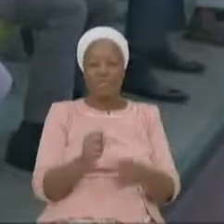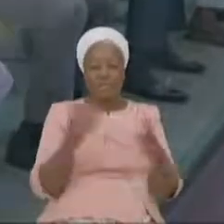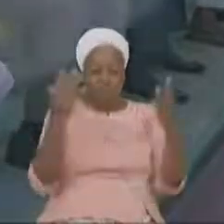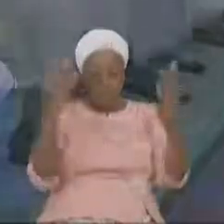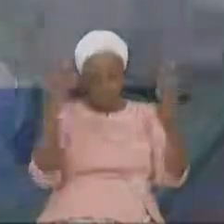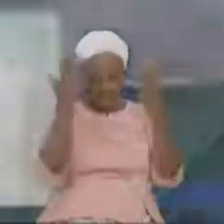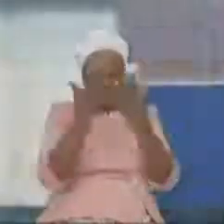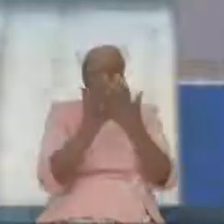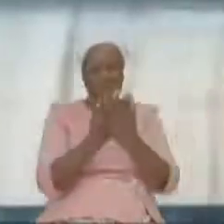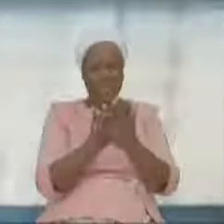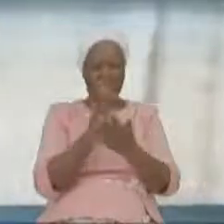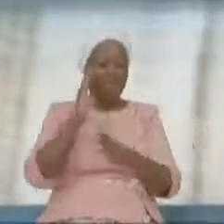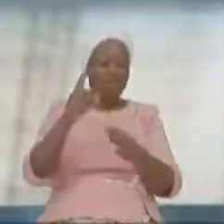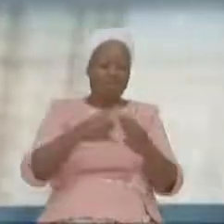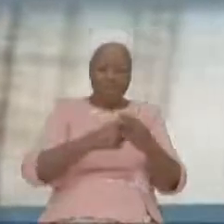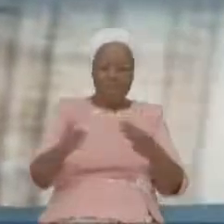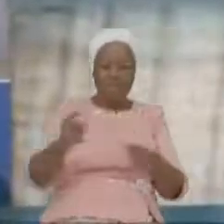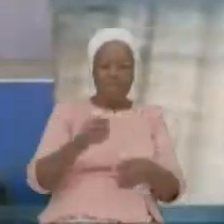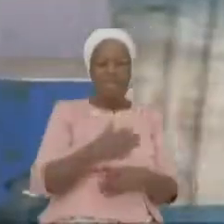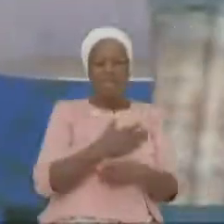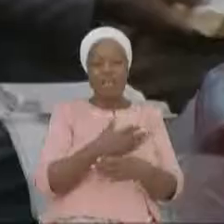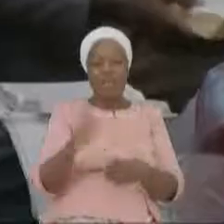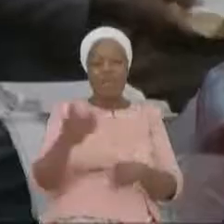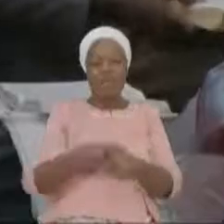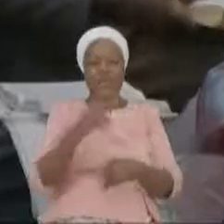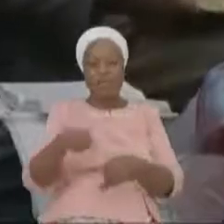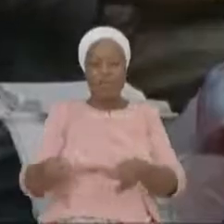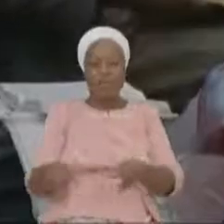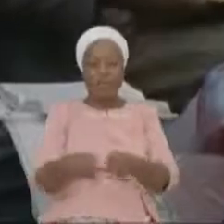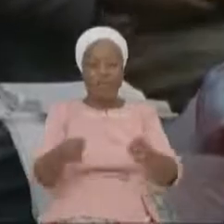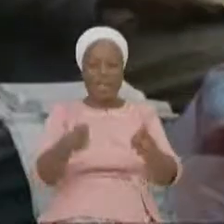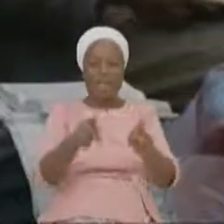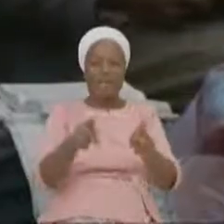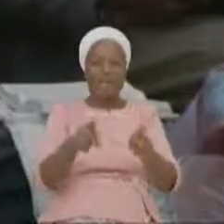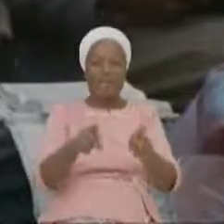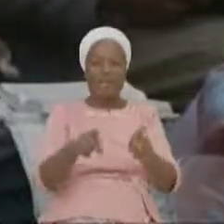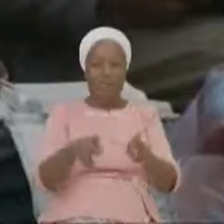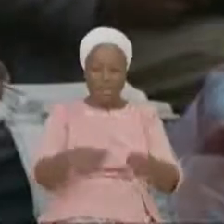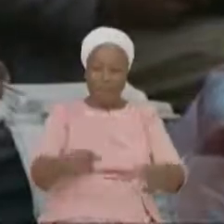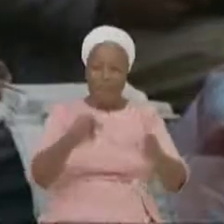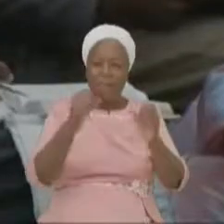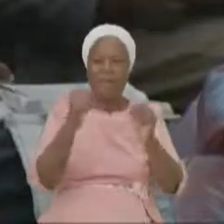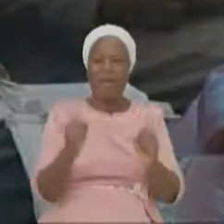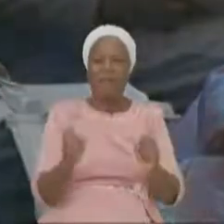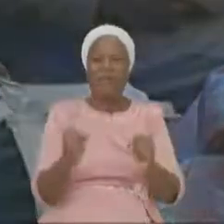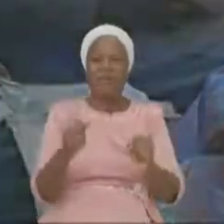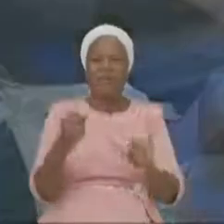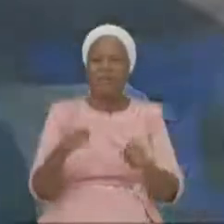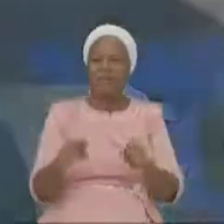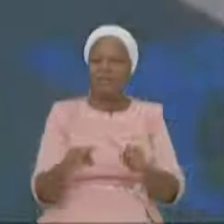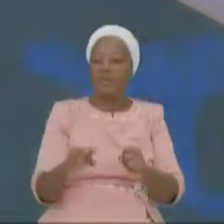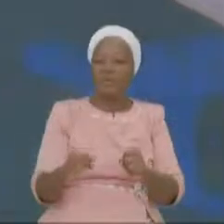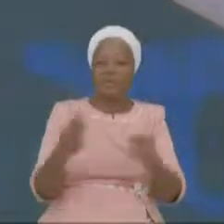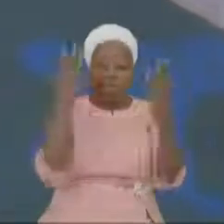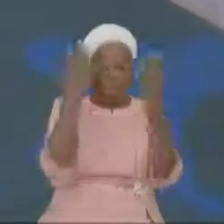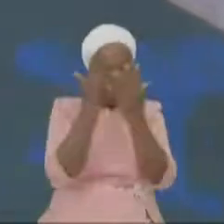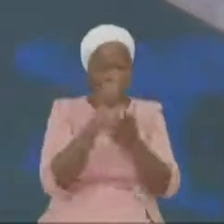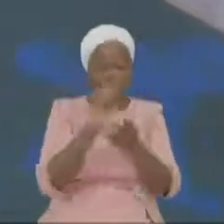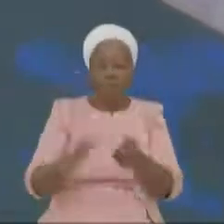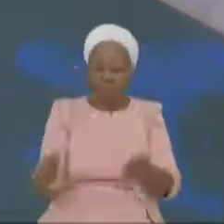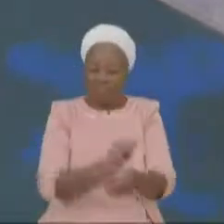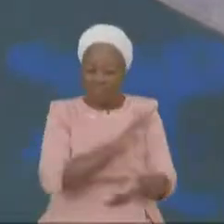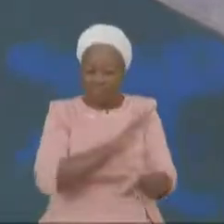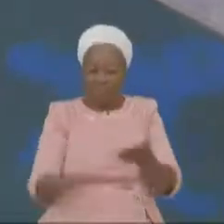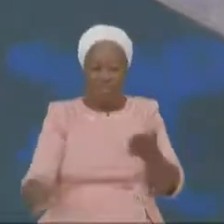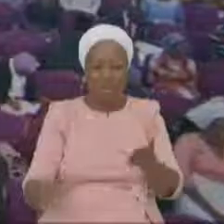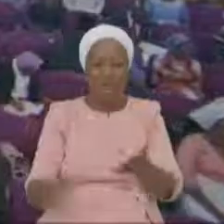Darkness will vanish away from your path. The powers of darkness will crumble under